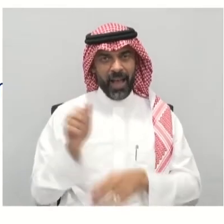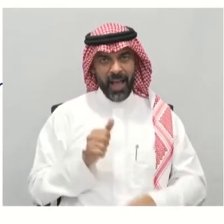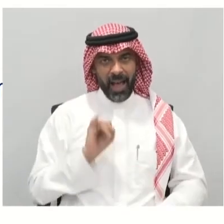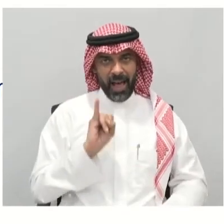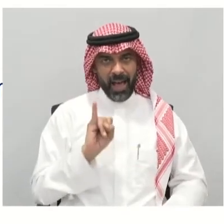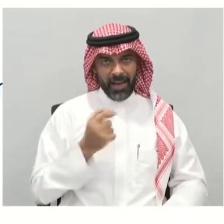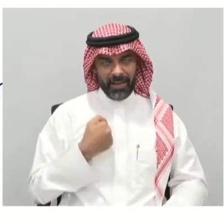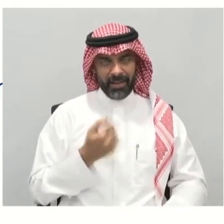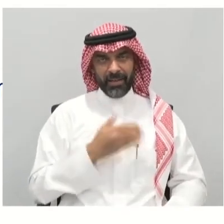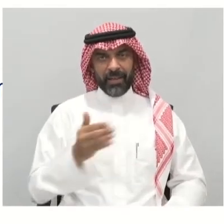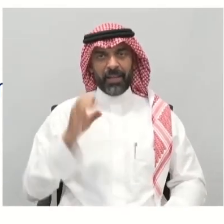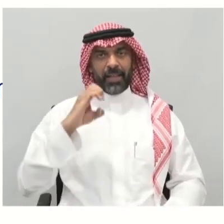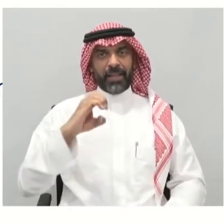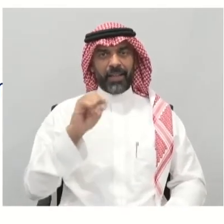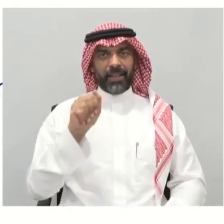go